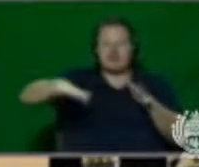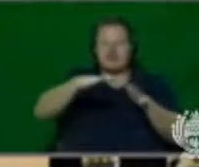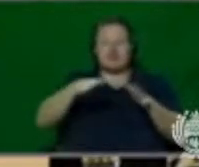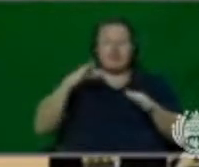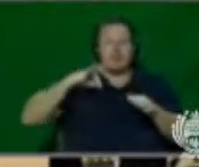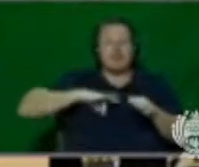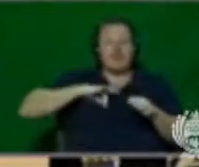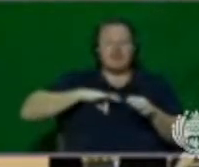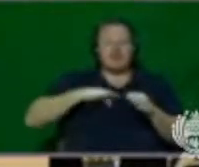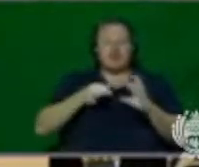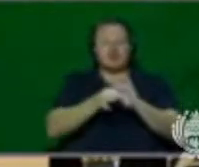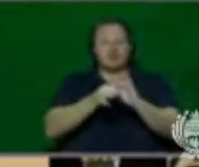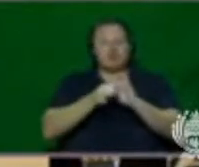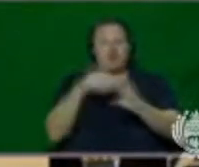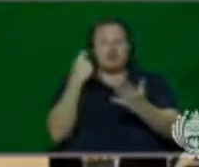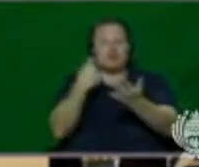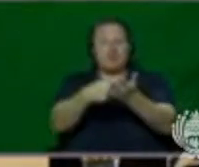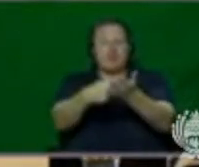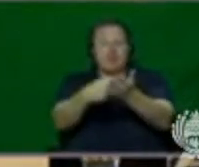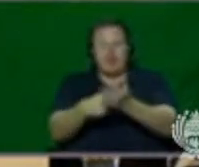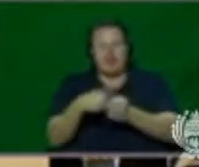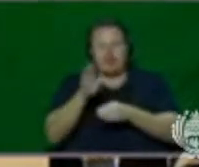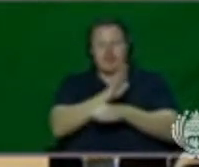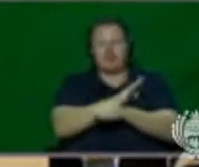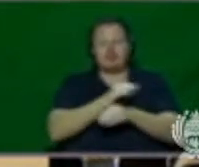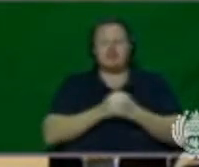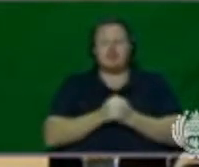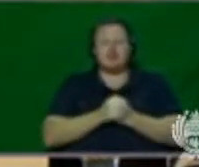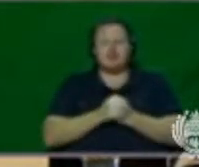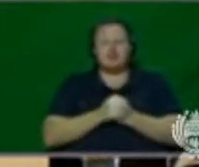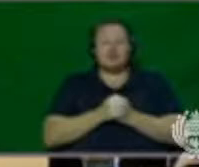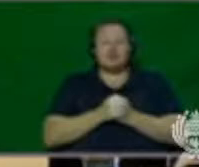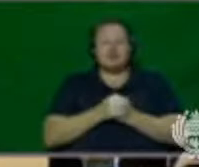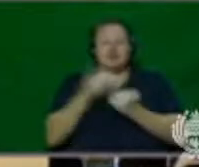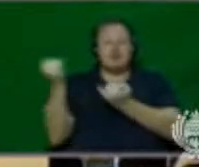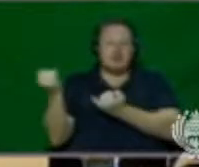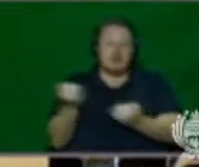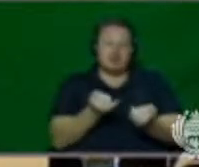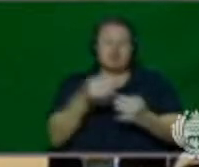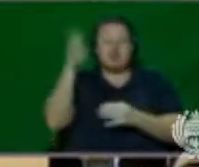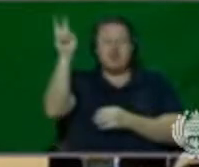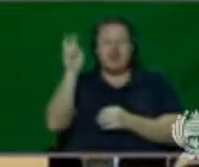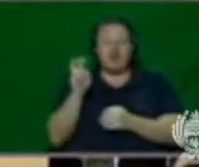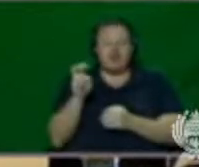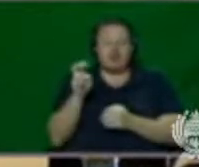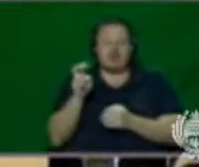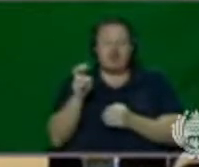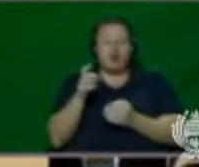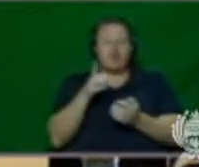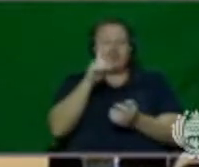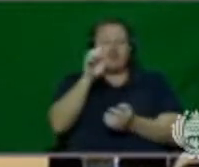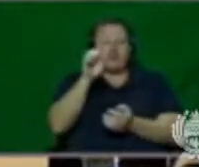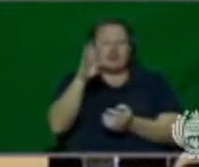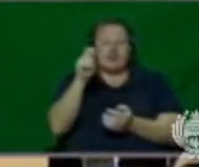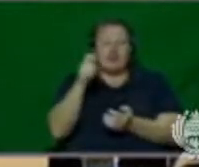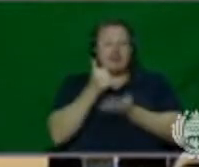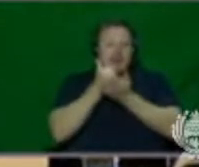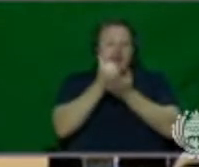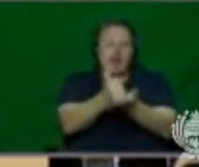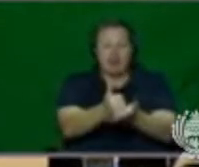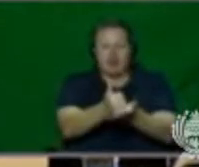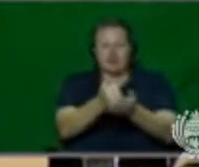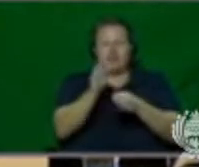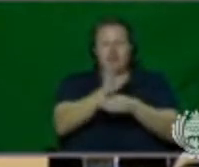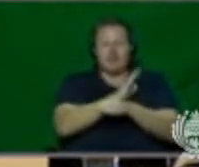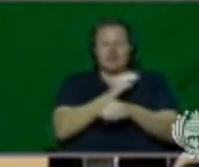related payment bill. Introduction, Eskom debt relief amendment bill. Introduction, revenue laws